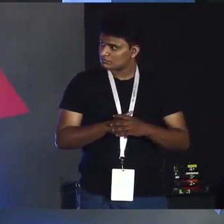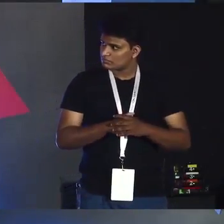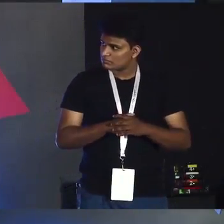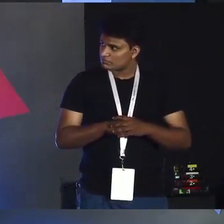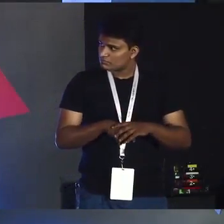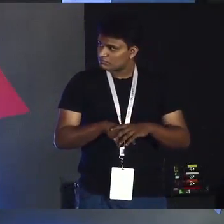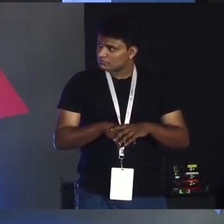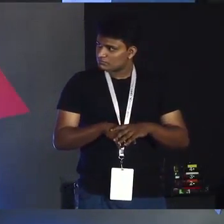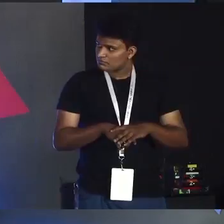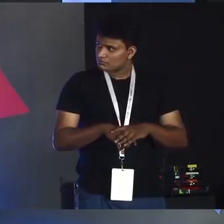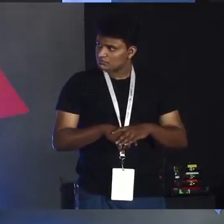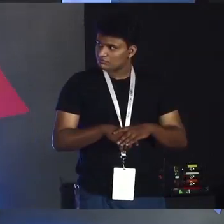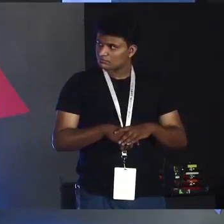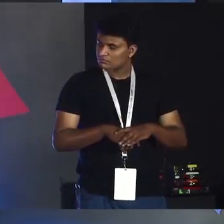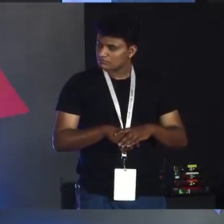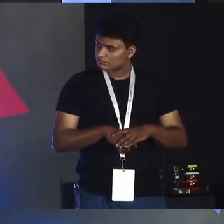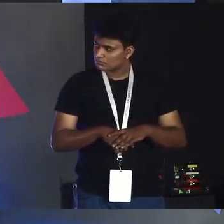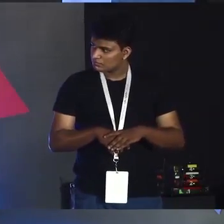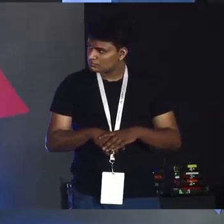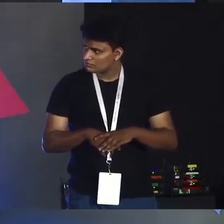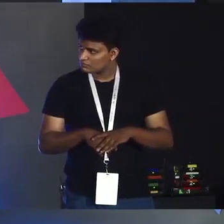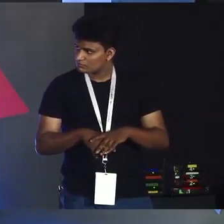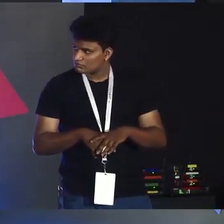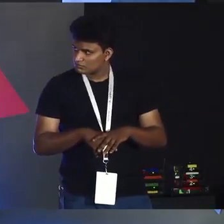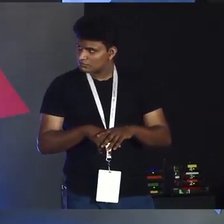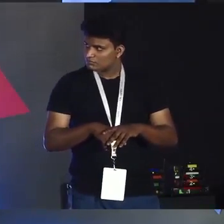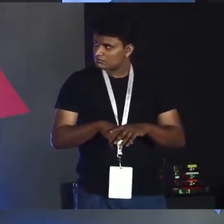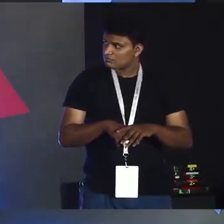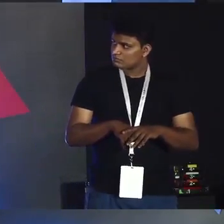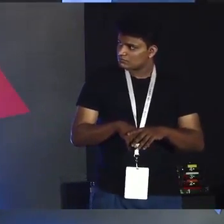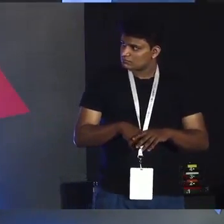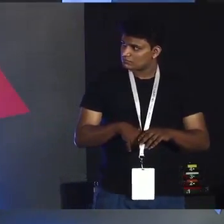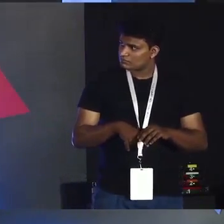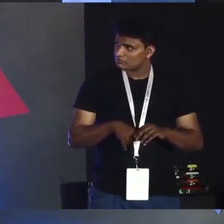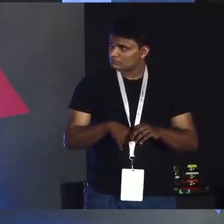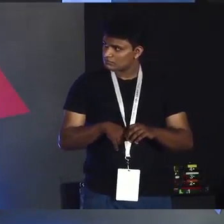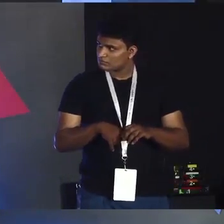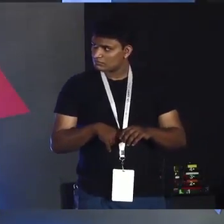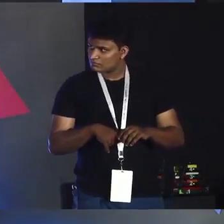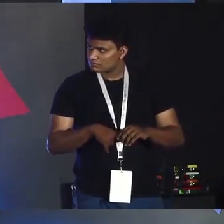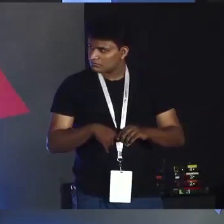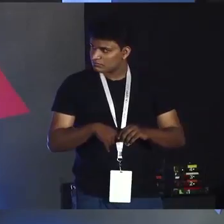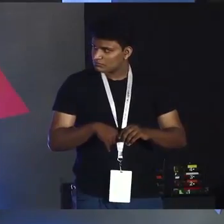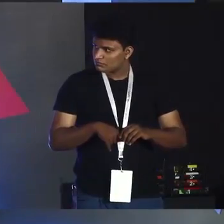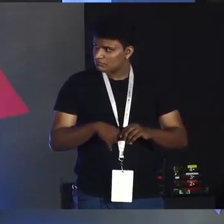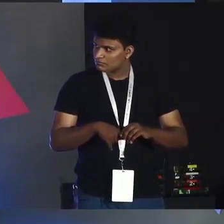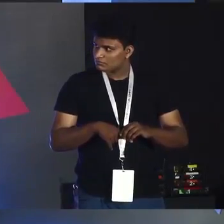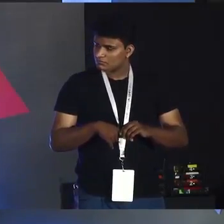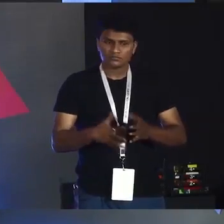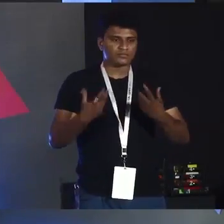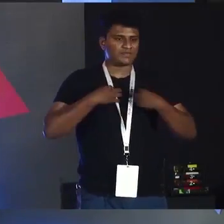to change. People without hands don't know how to